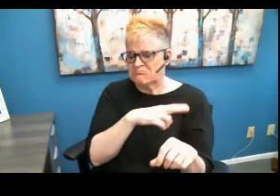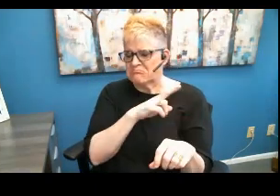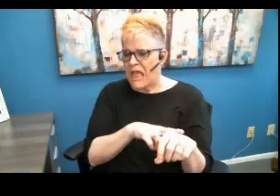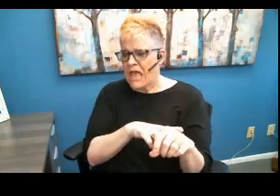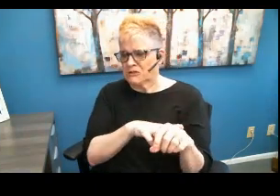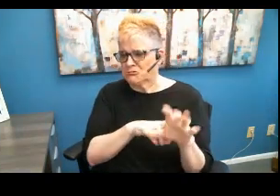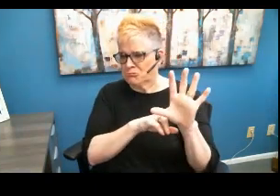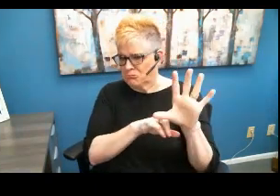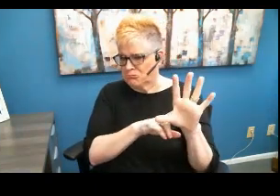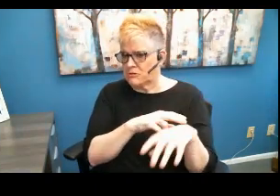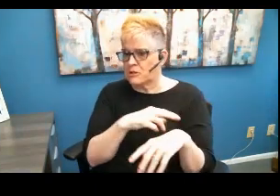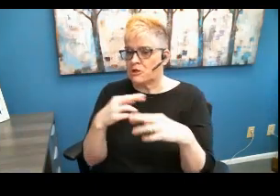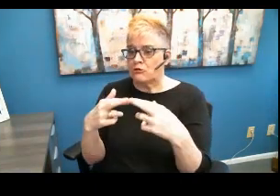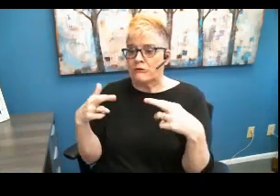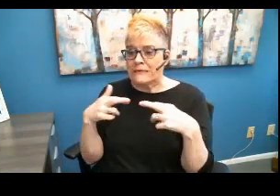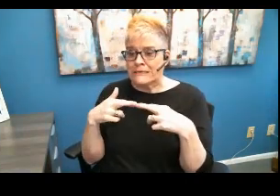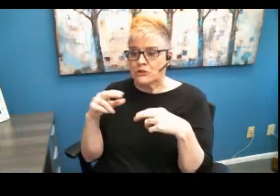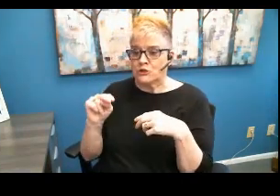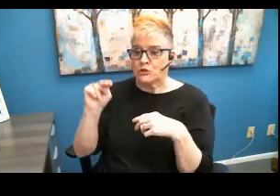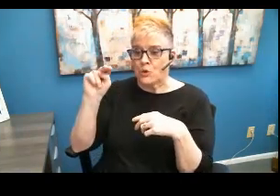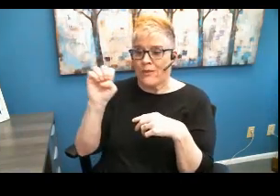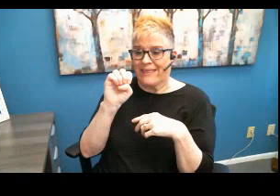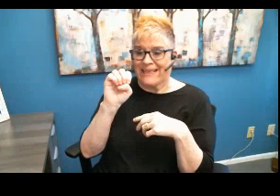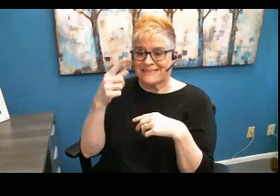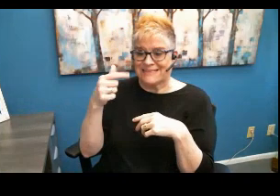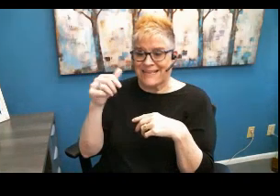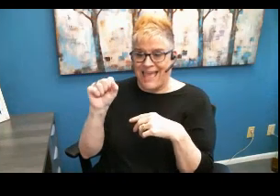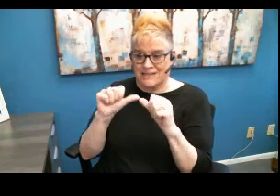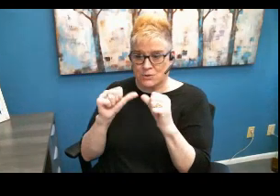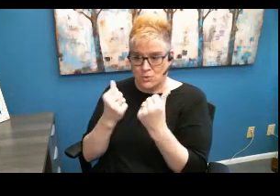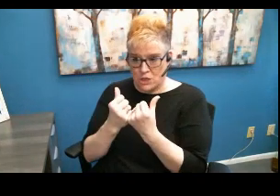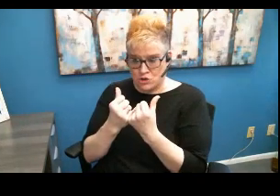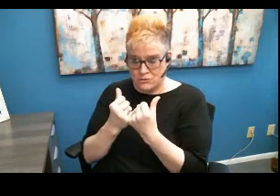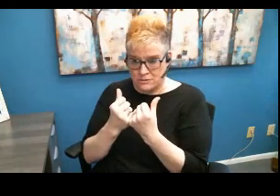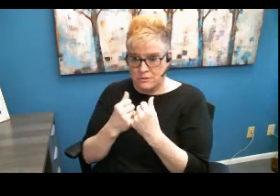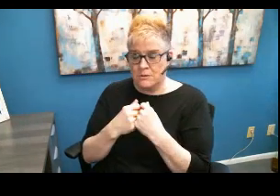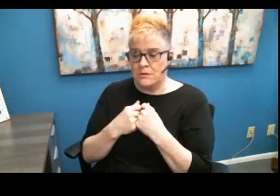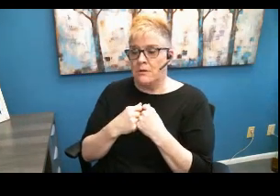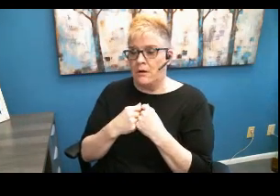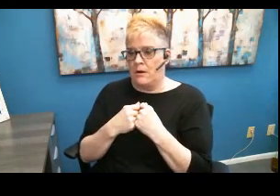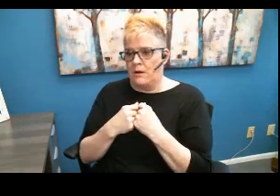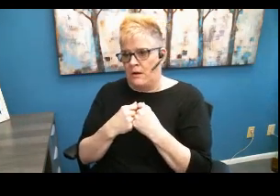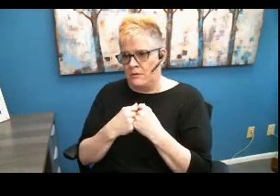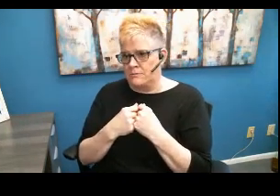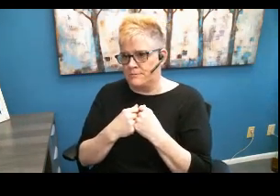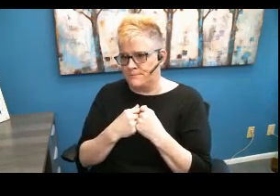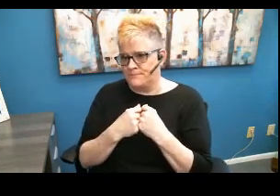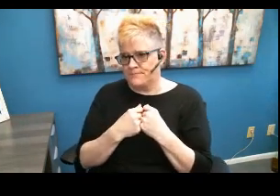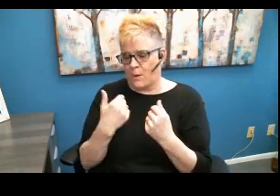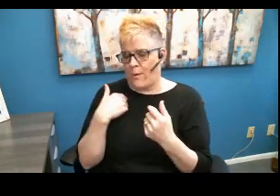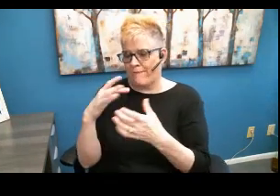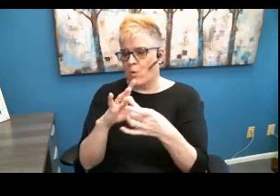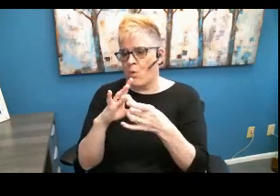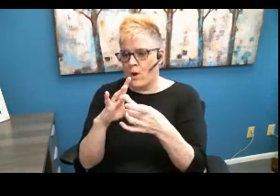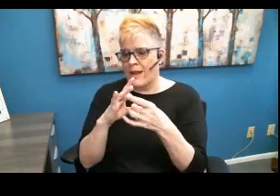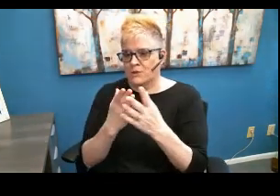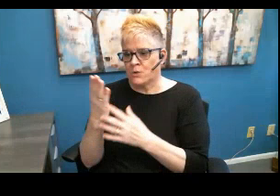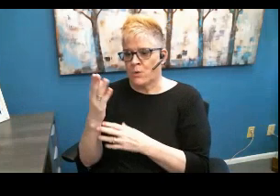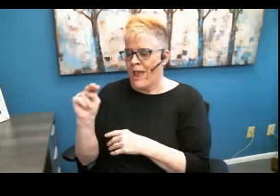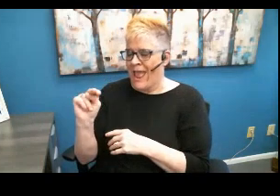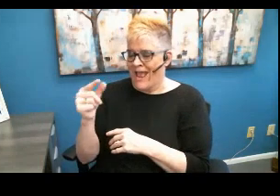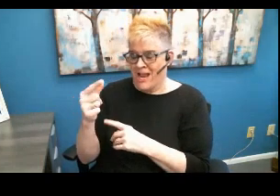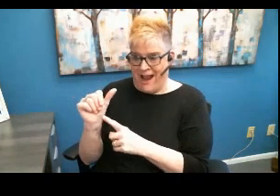agency, but regionally there's a Northeast Gas Association. So we have coordination through the NGA